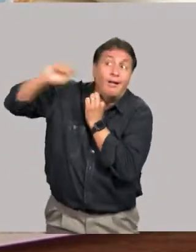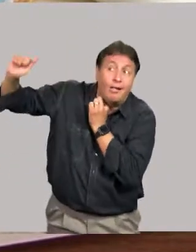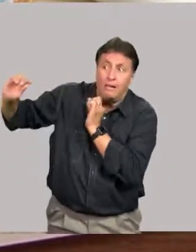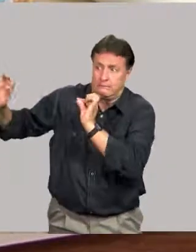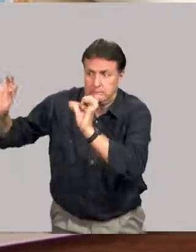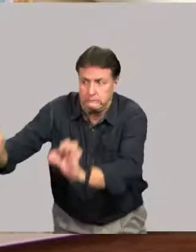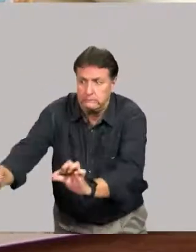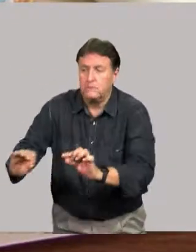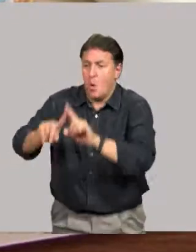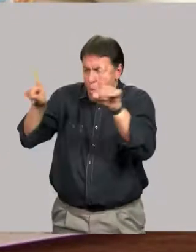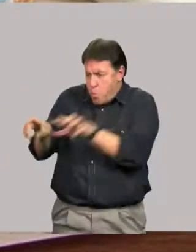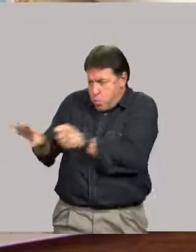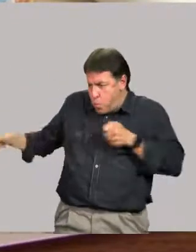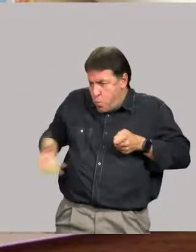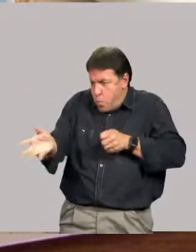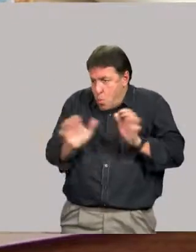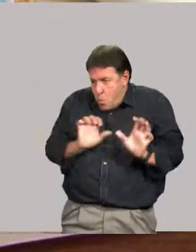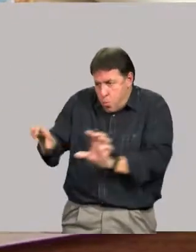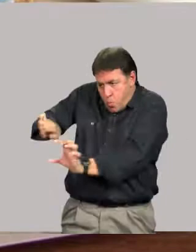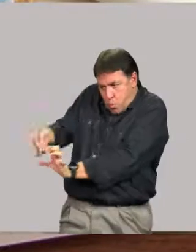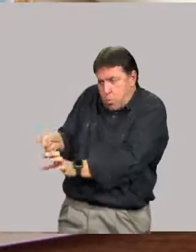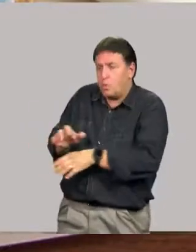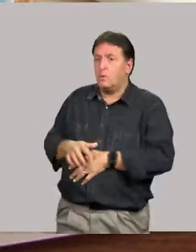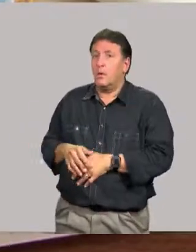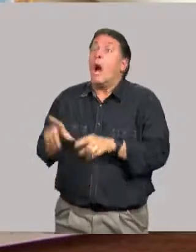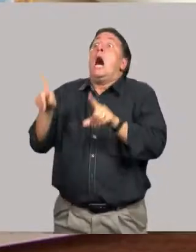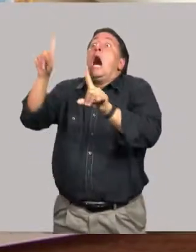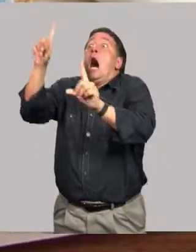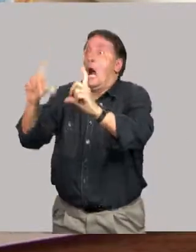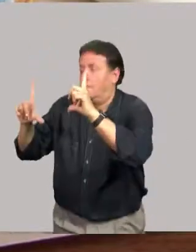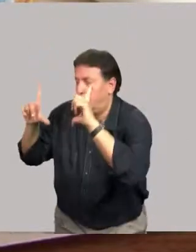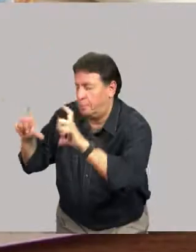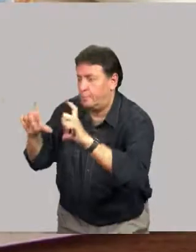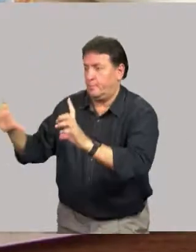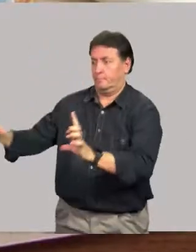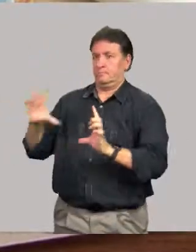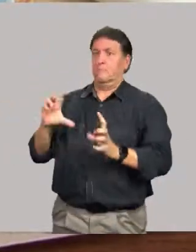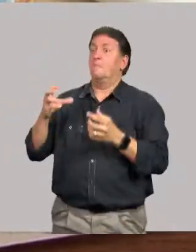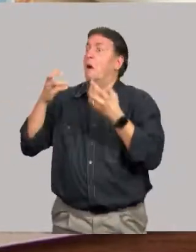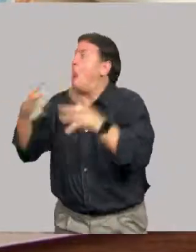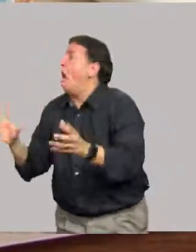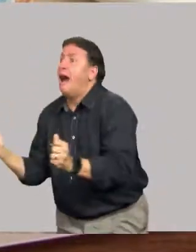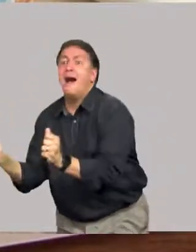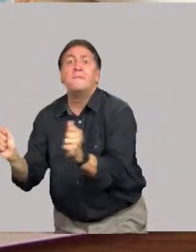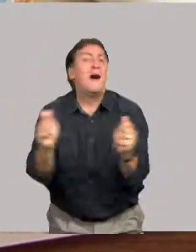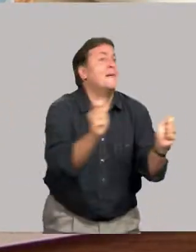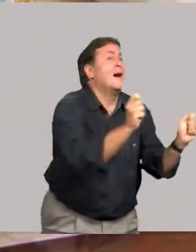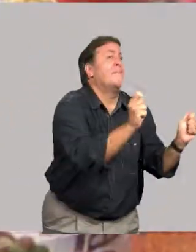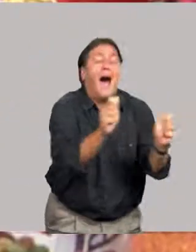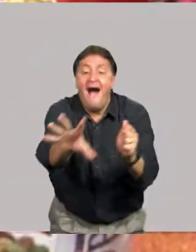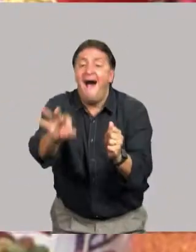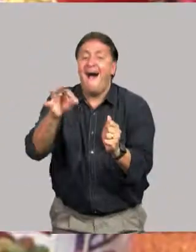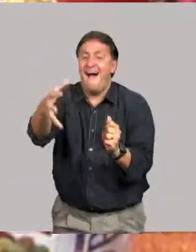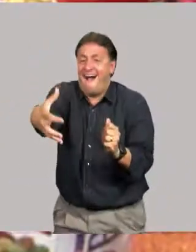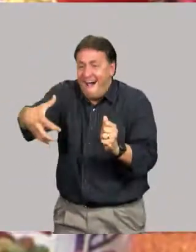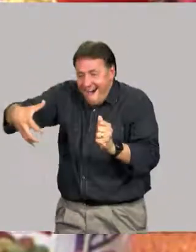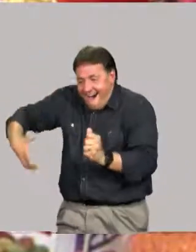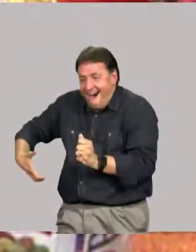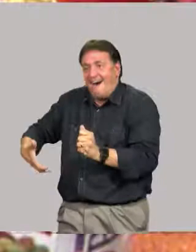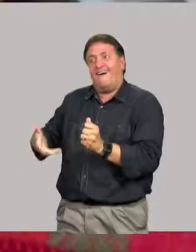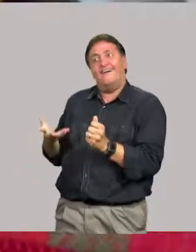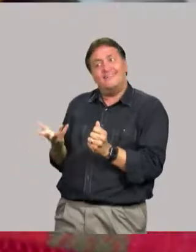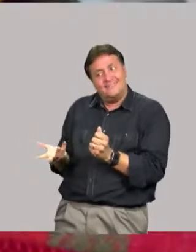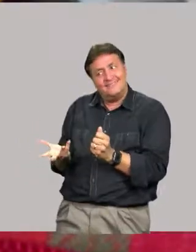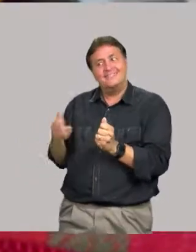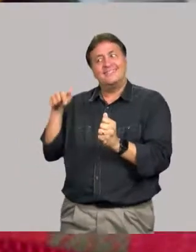got her medicine right here. Your pets need kits too. It's a good idea to have one kit for each pet. You should have food and